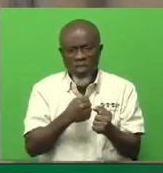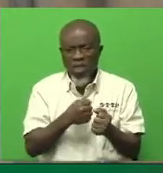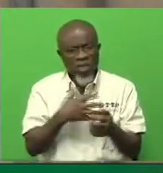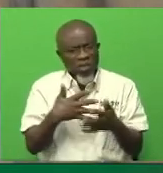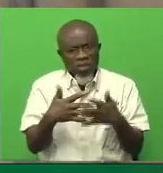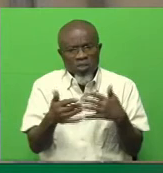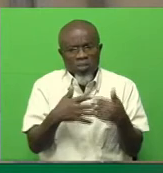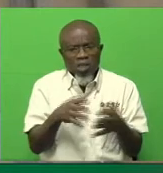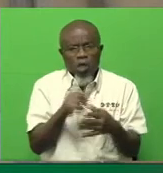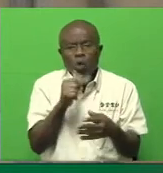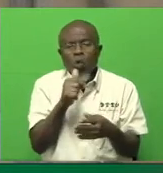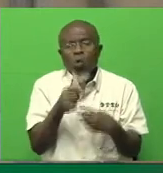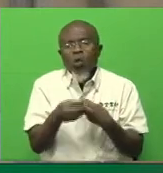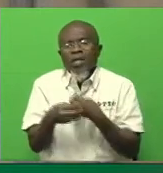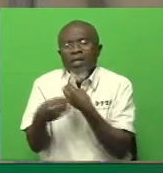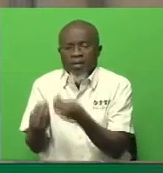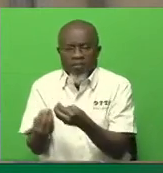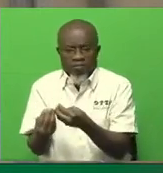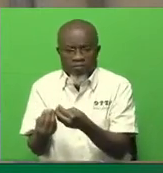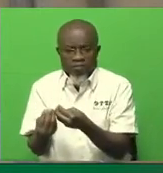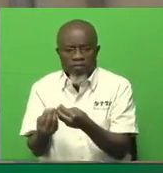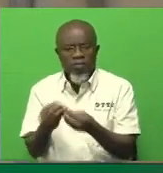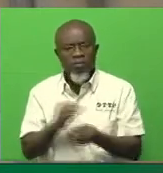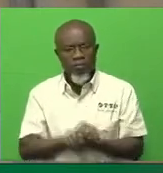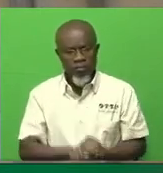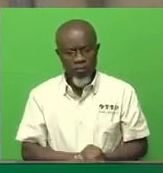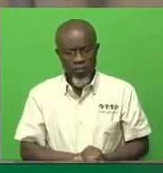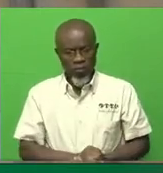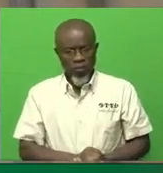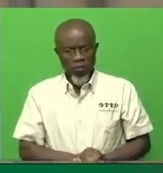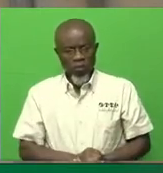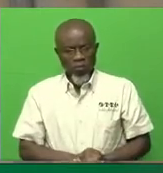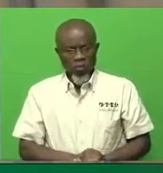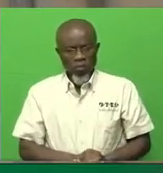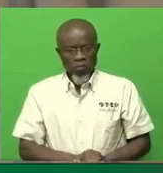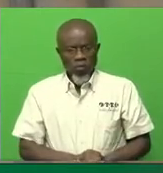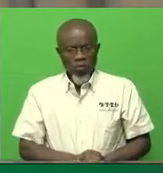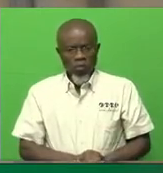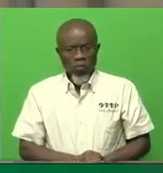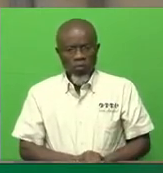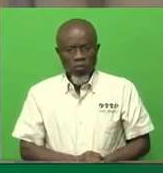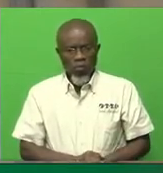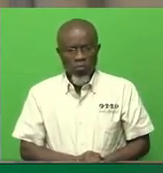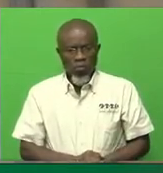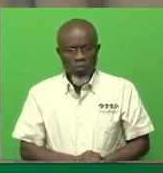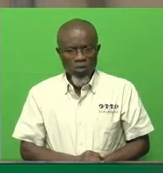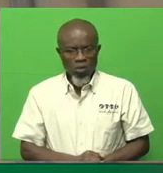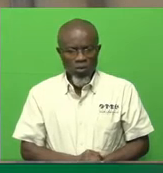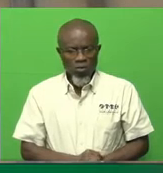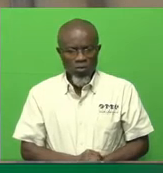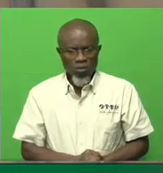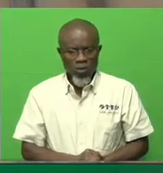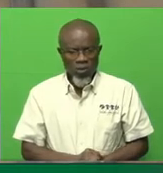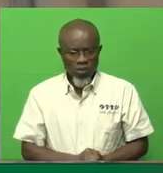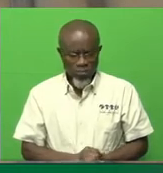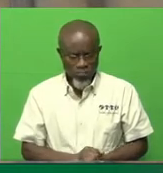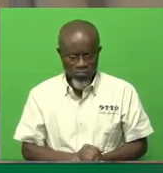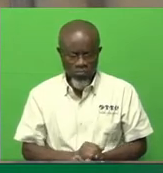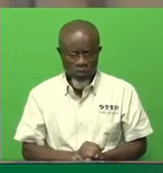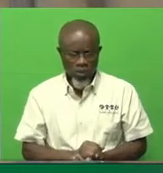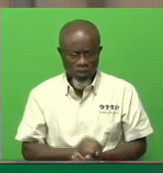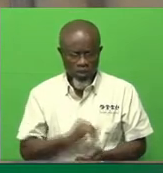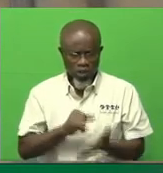to Mr Deputy speaker I'm looking for something in my wallet here and I hope I have it it just